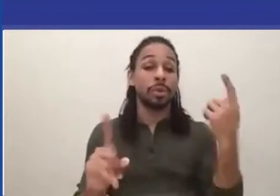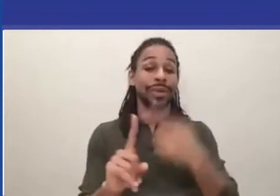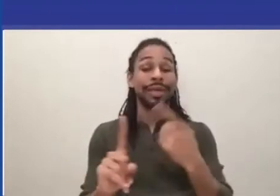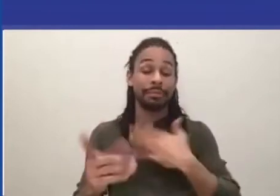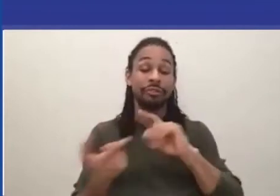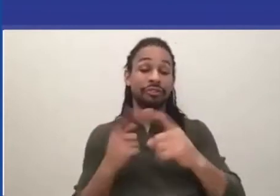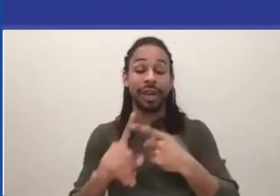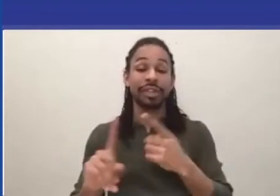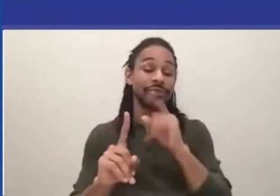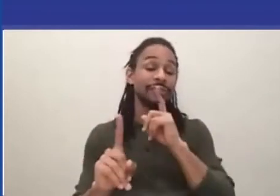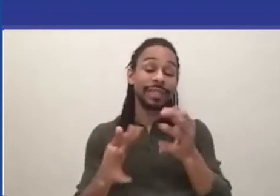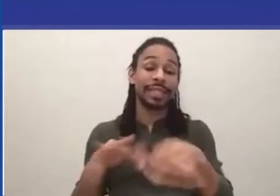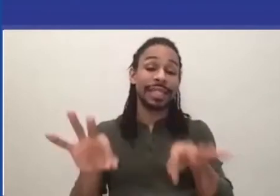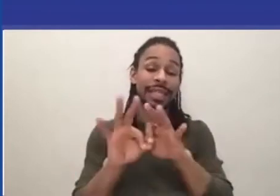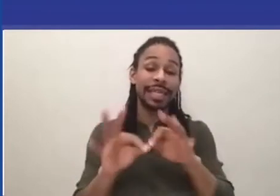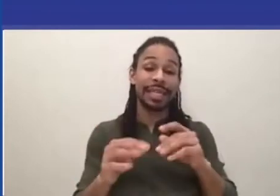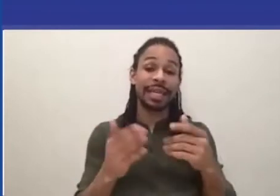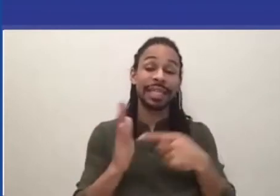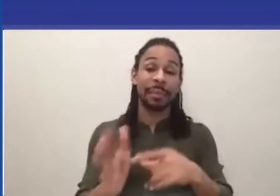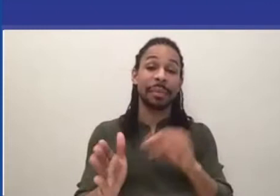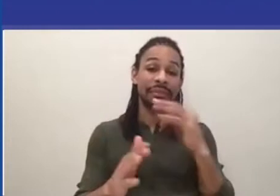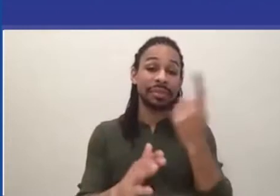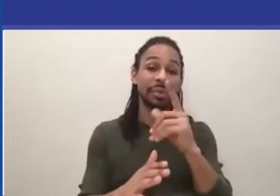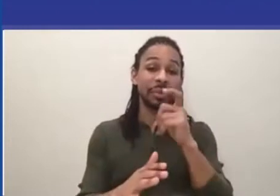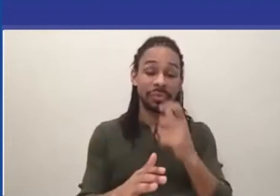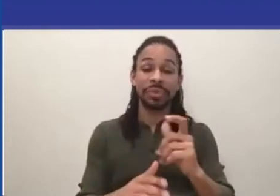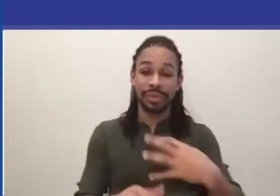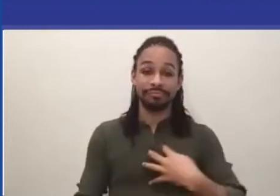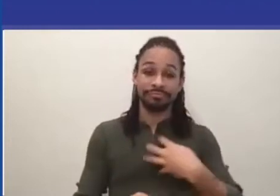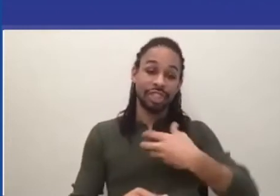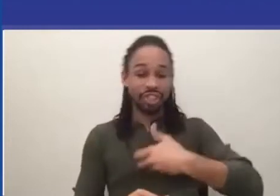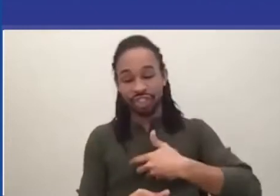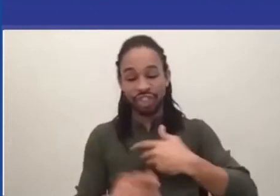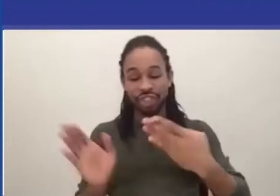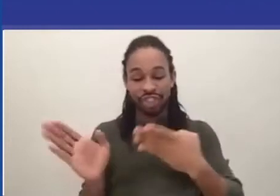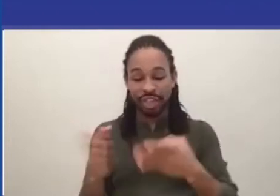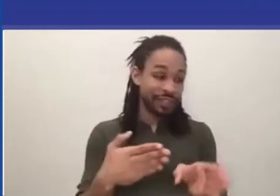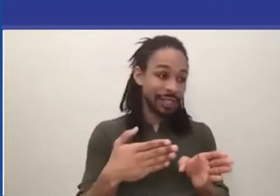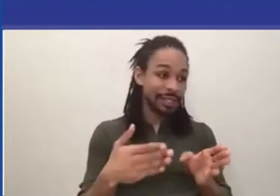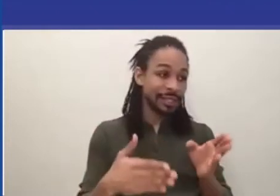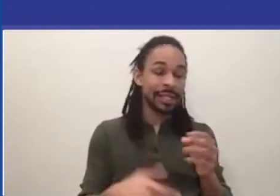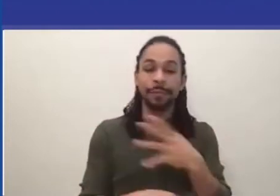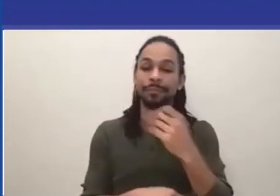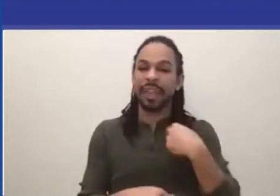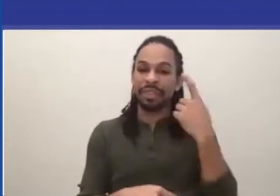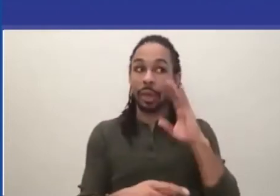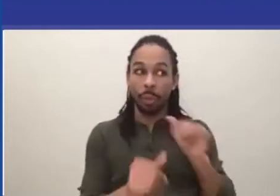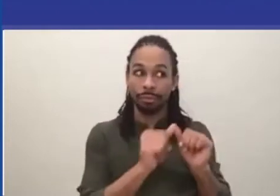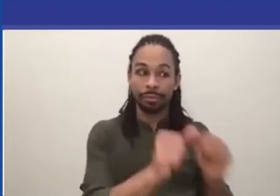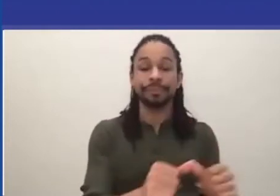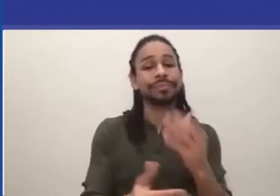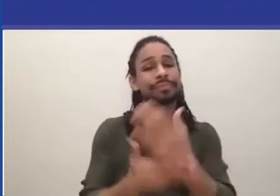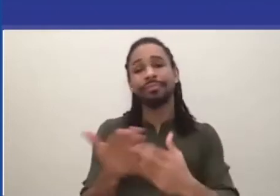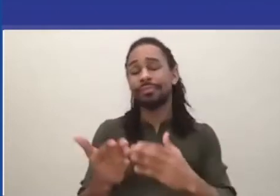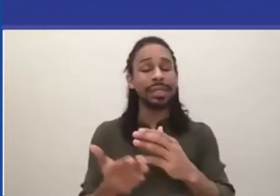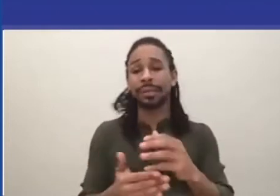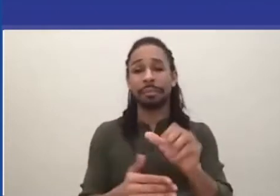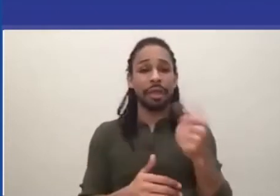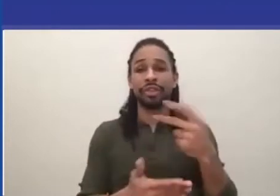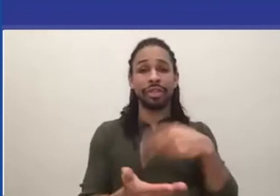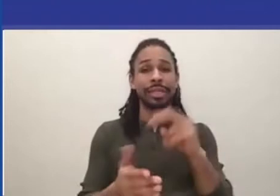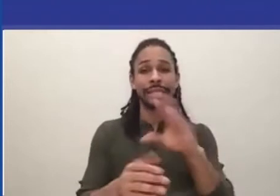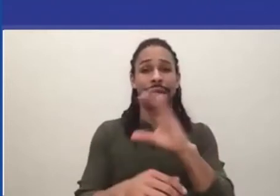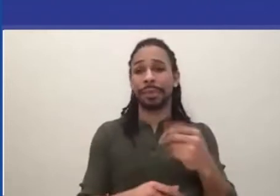he's going to keep going in that way. And I do know other dance companies that have just stopped. They just couldn't make the switch to online